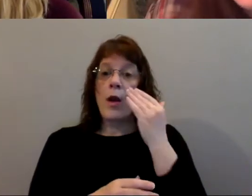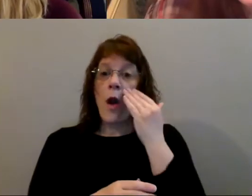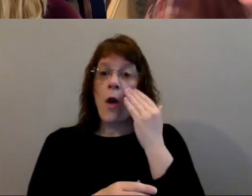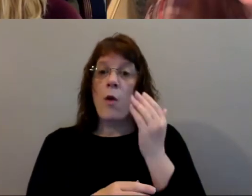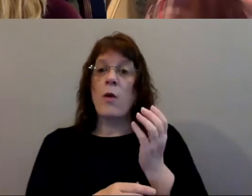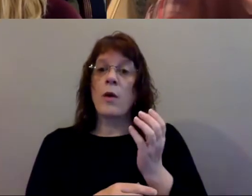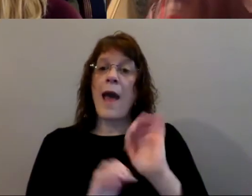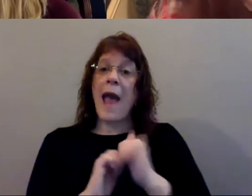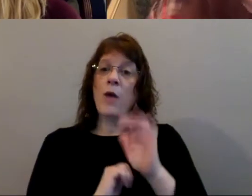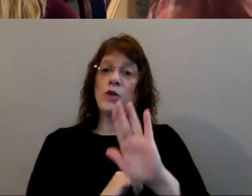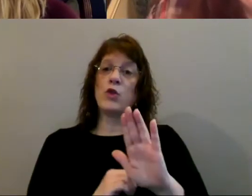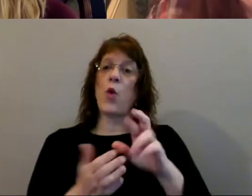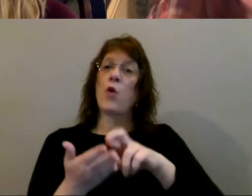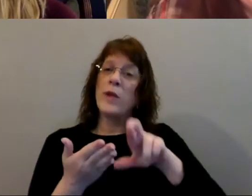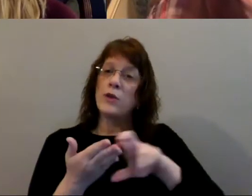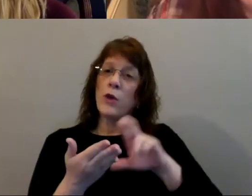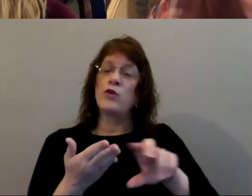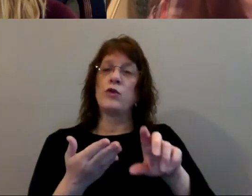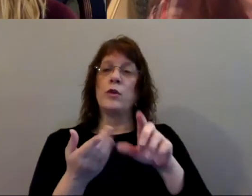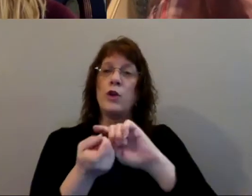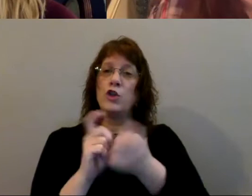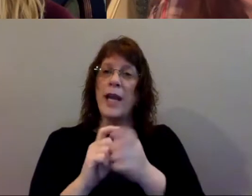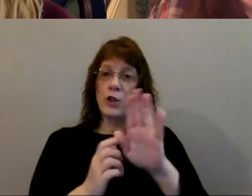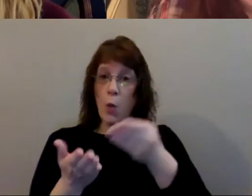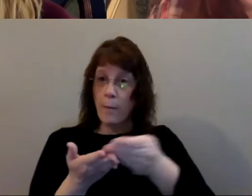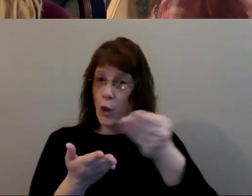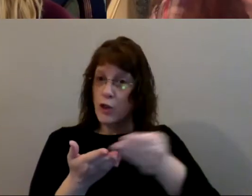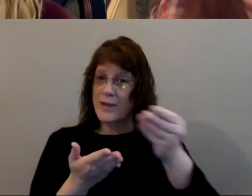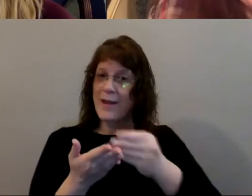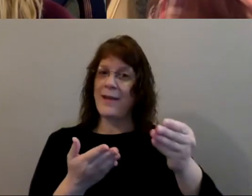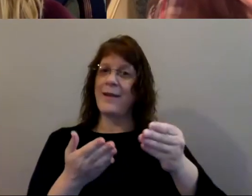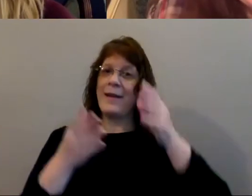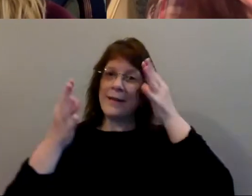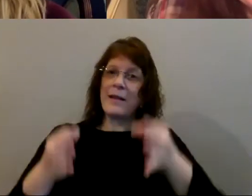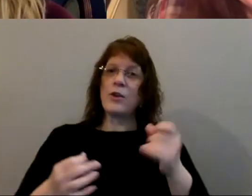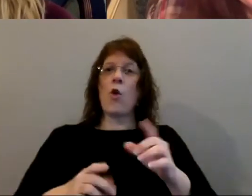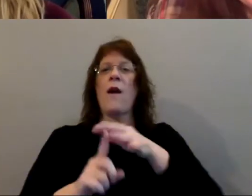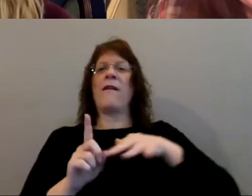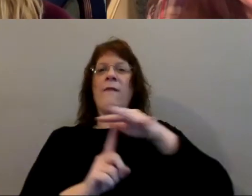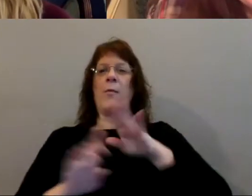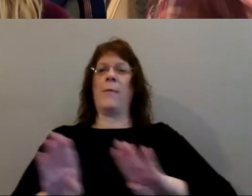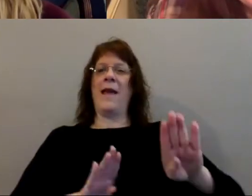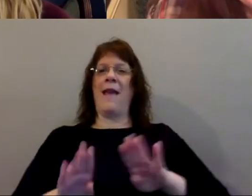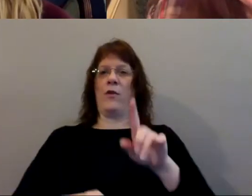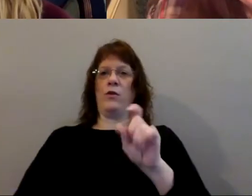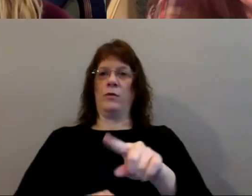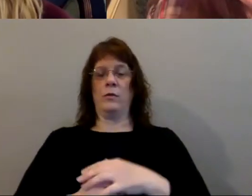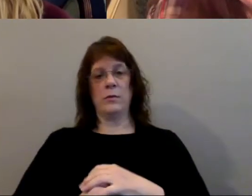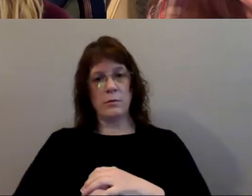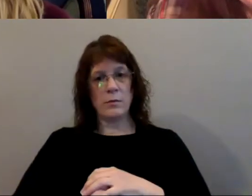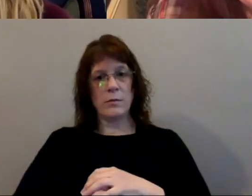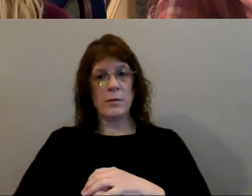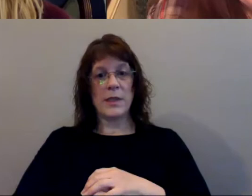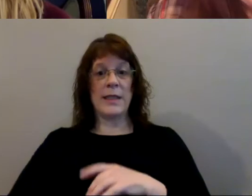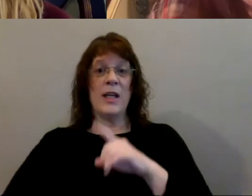your research changed any of your purchasing decisions or environmental behaviors? Um, I mean, it's